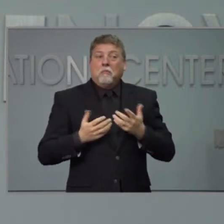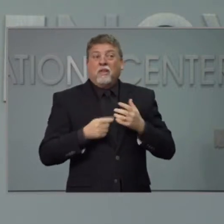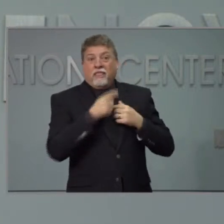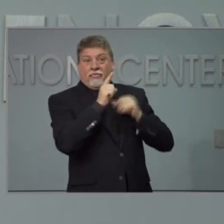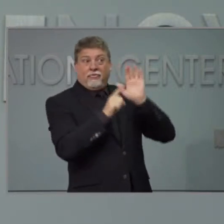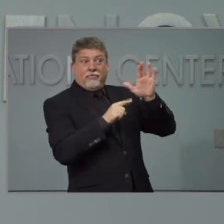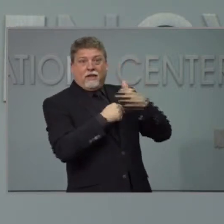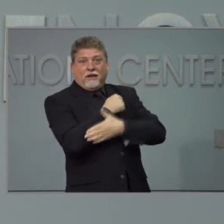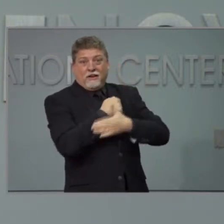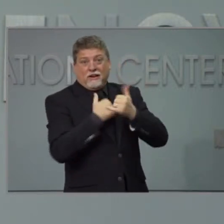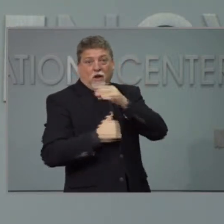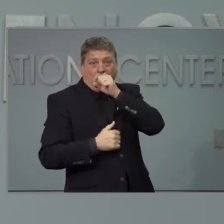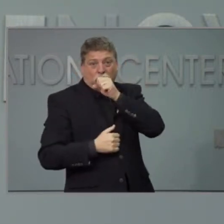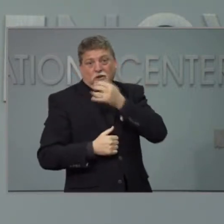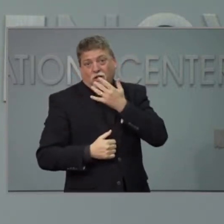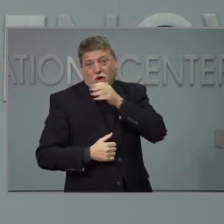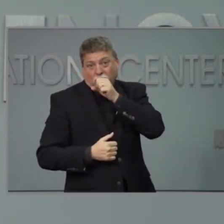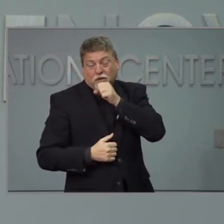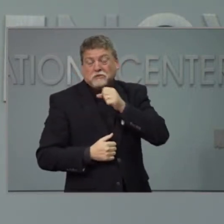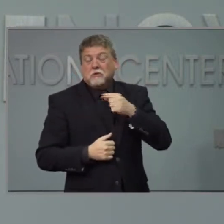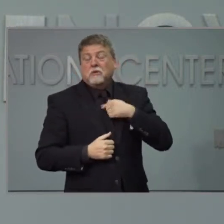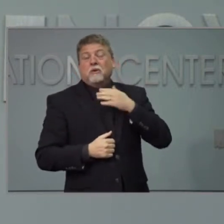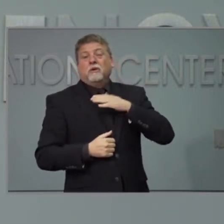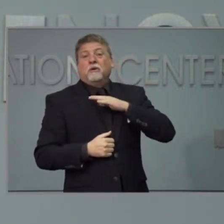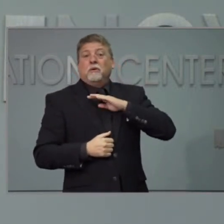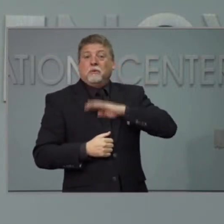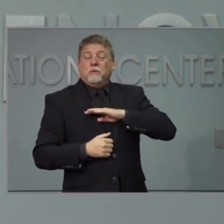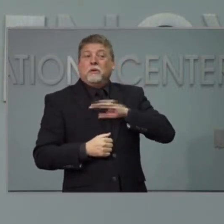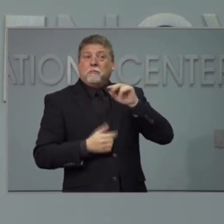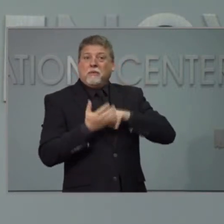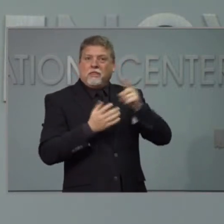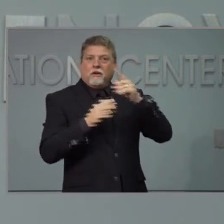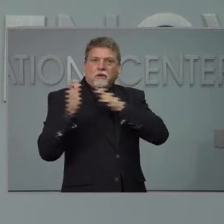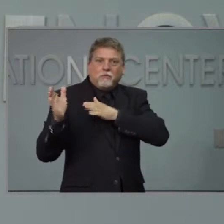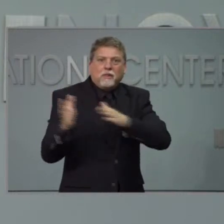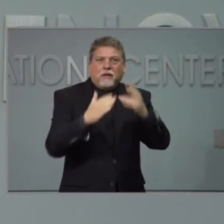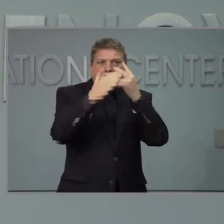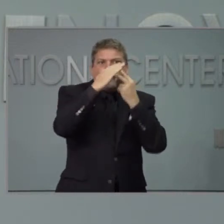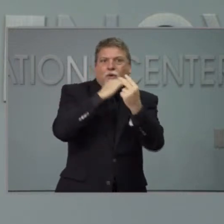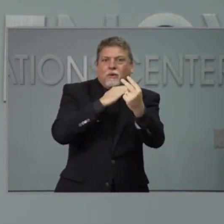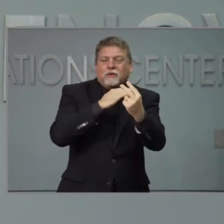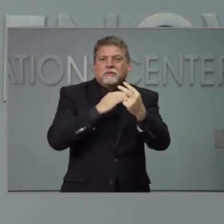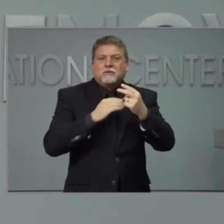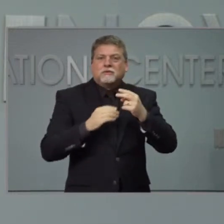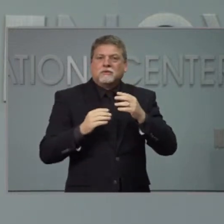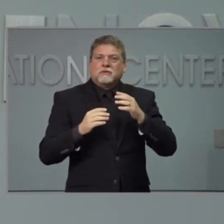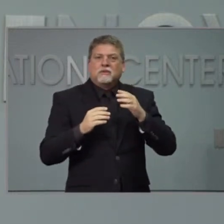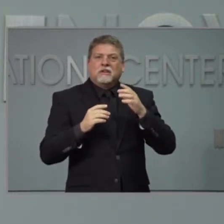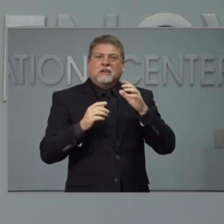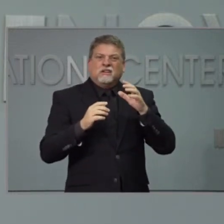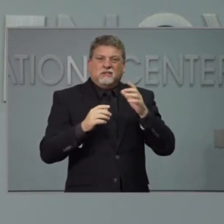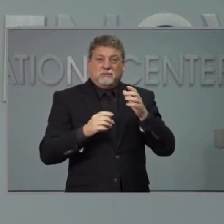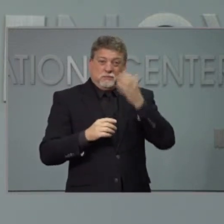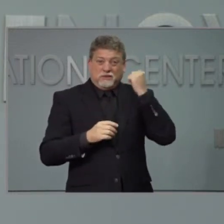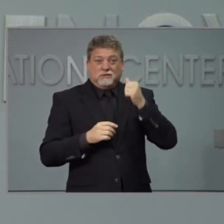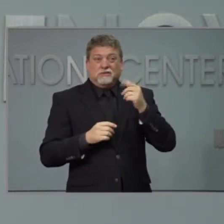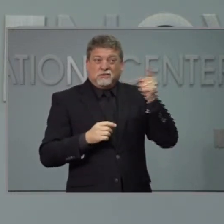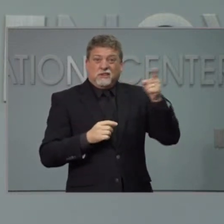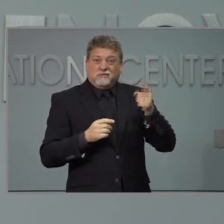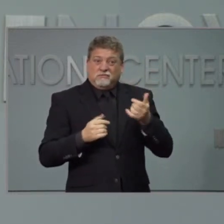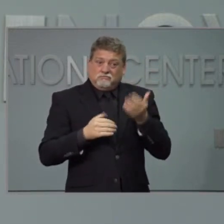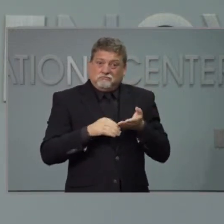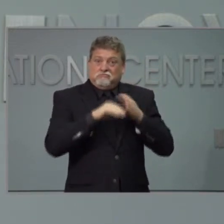county, Halifax is, so I think that was great anticipation of needing to go further and do more, and I hope other counties will take